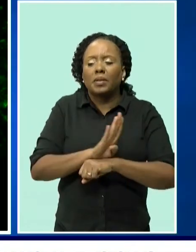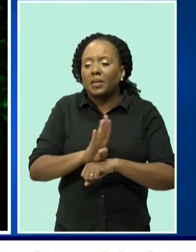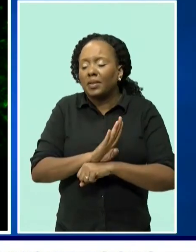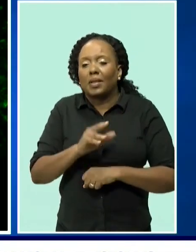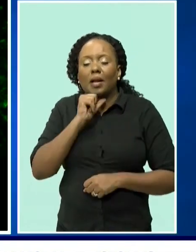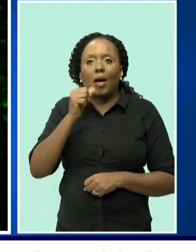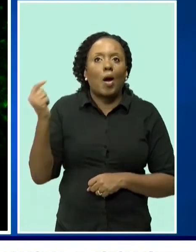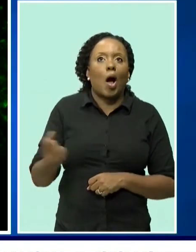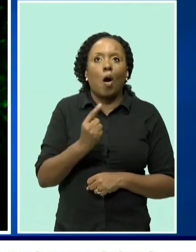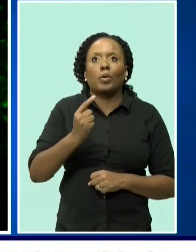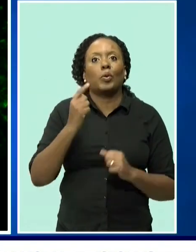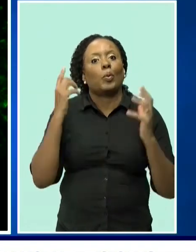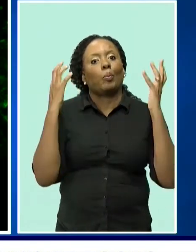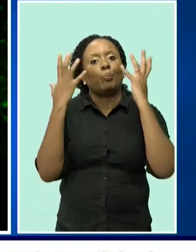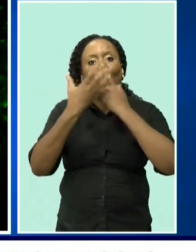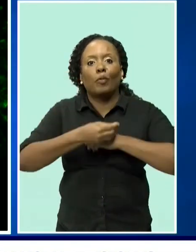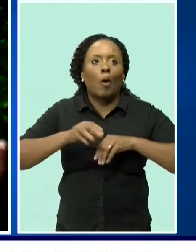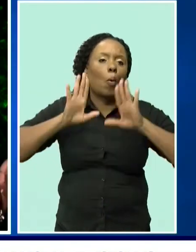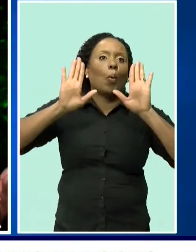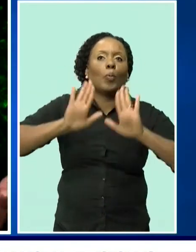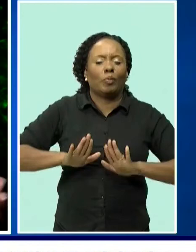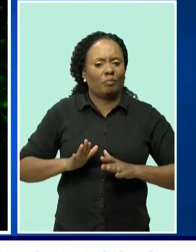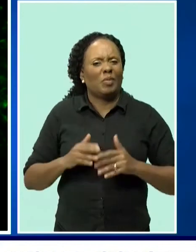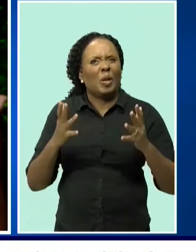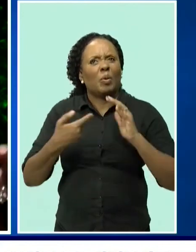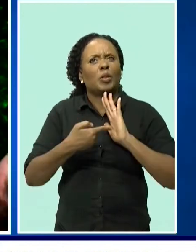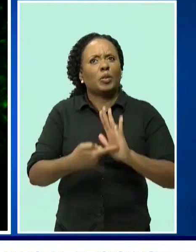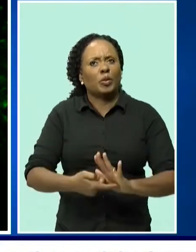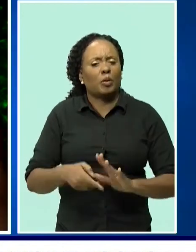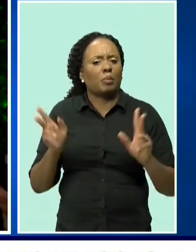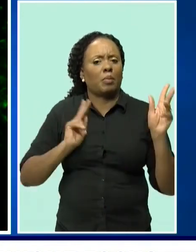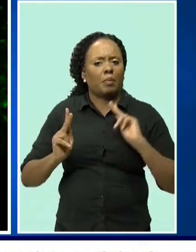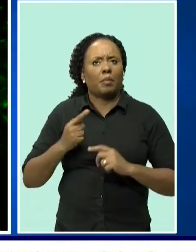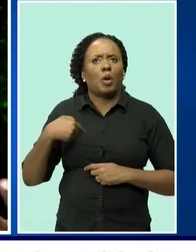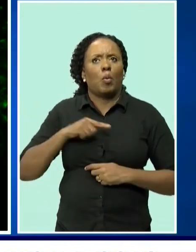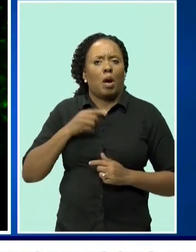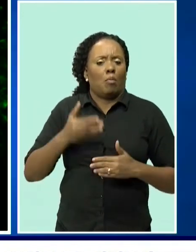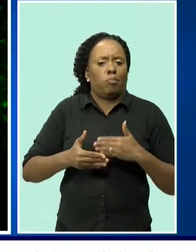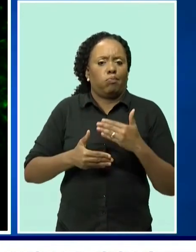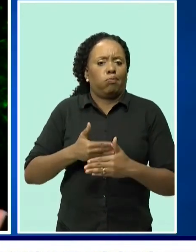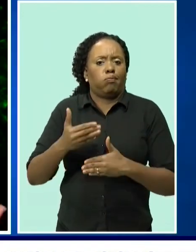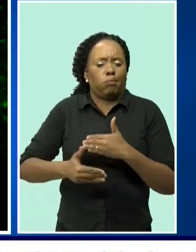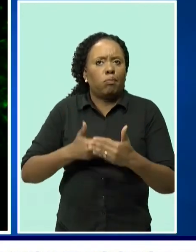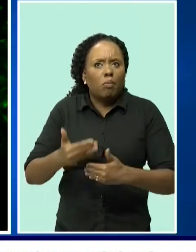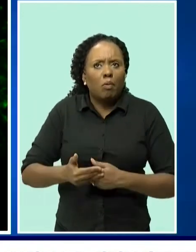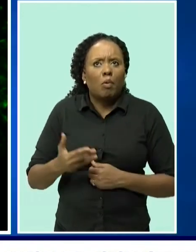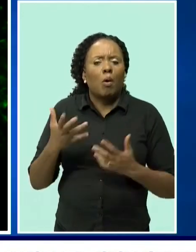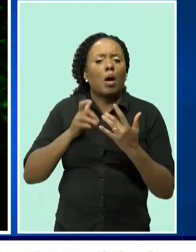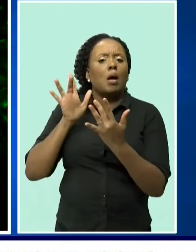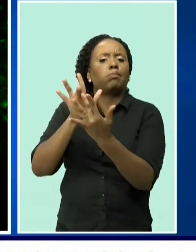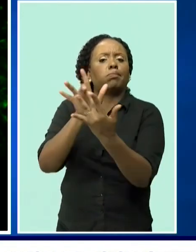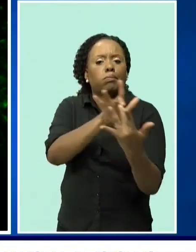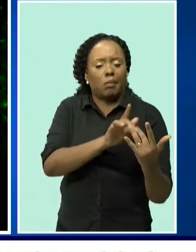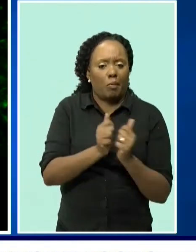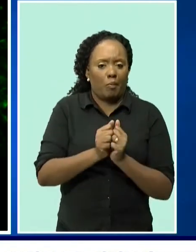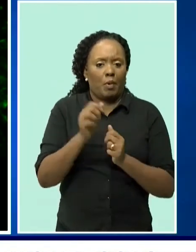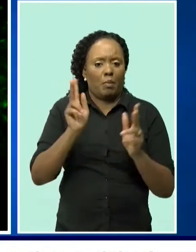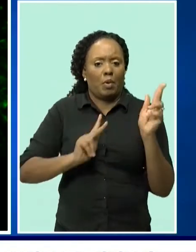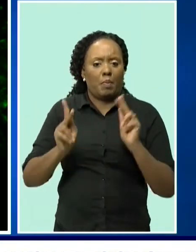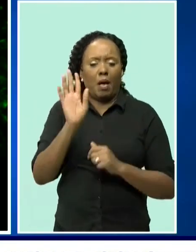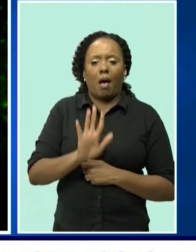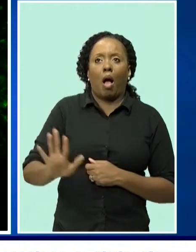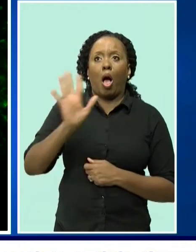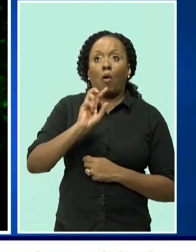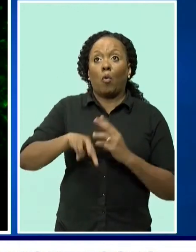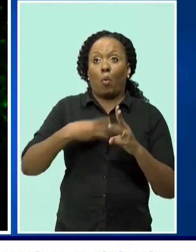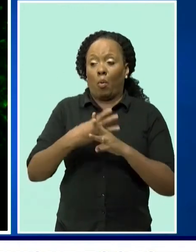to be. And we want to show people that we're moving. It's a global audience, a global network. So we're moving to different